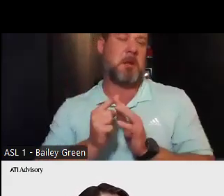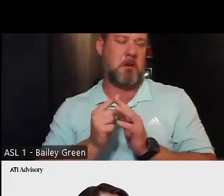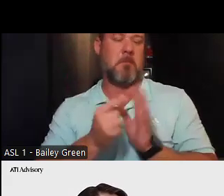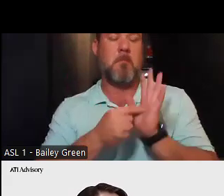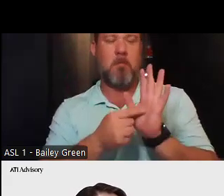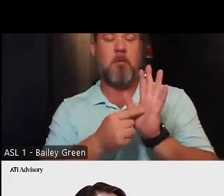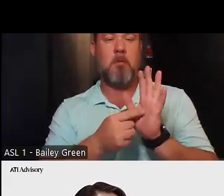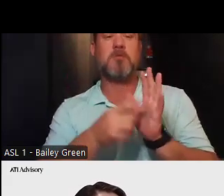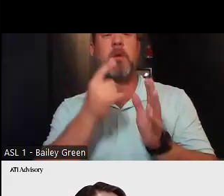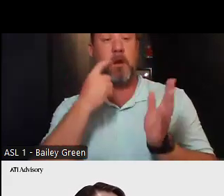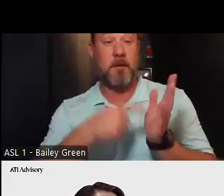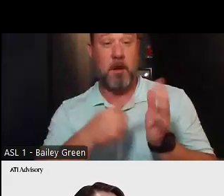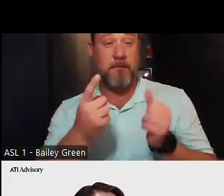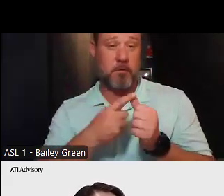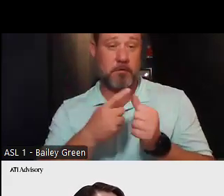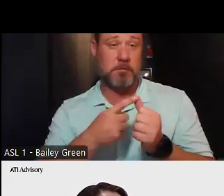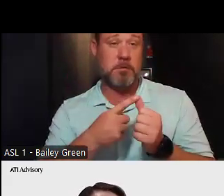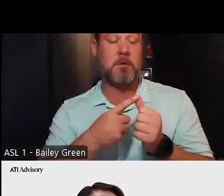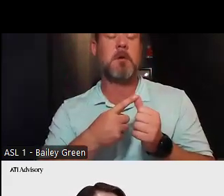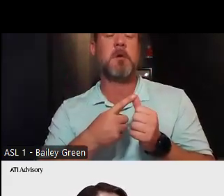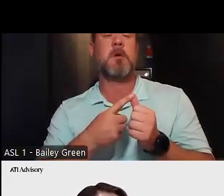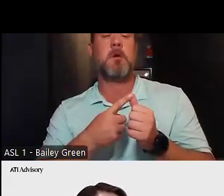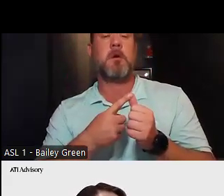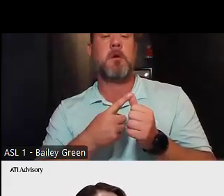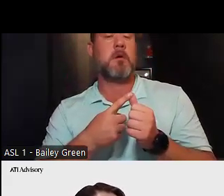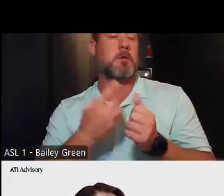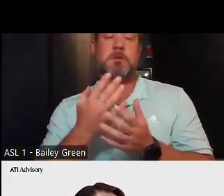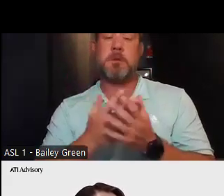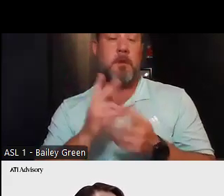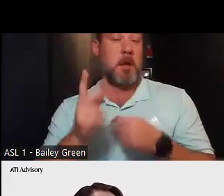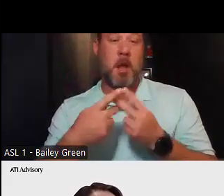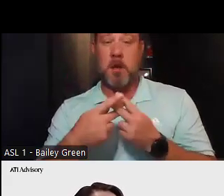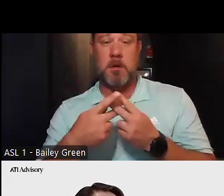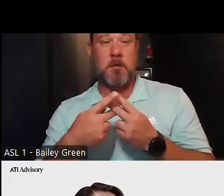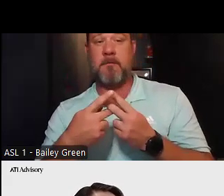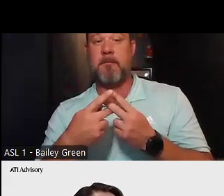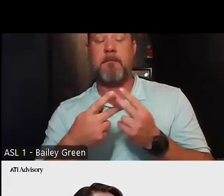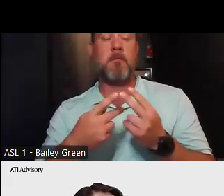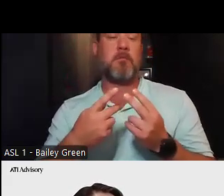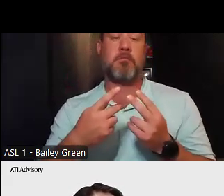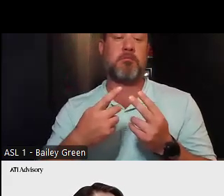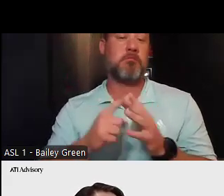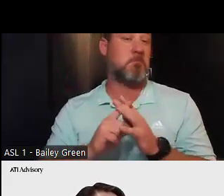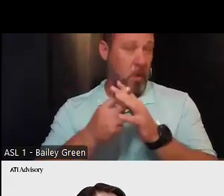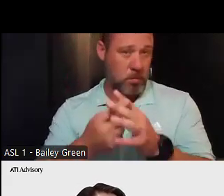identified would be this. First would be, if there were to be some kind of demonstration or model rolled out in this manner, it